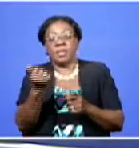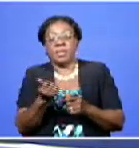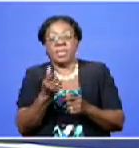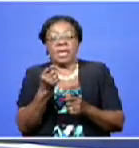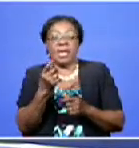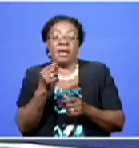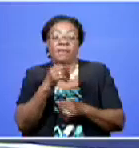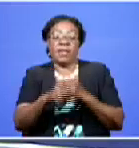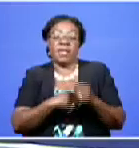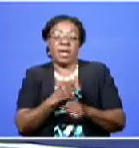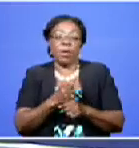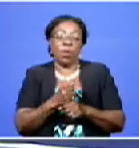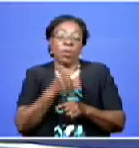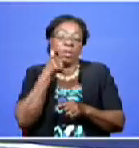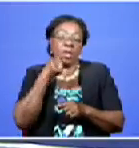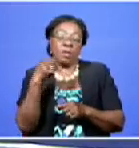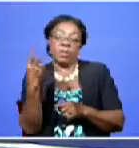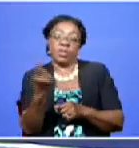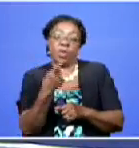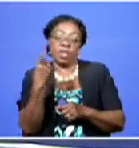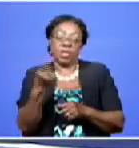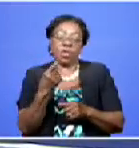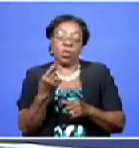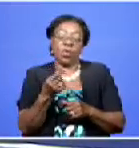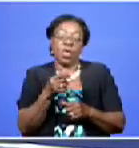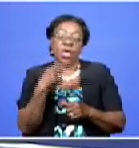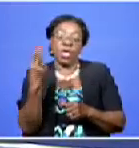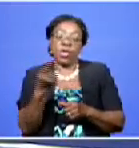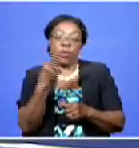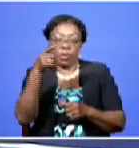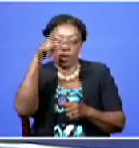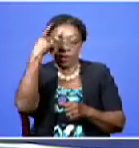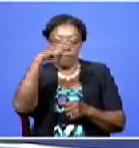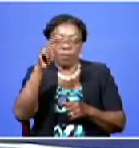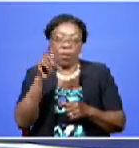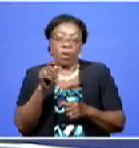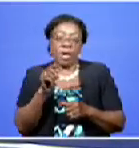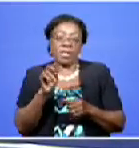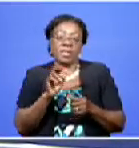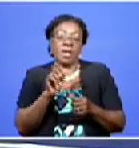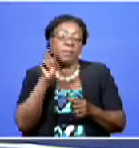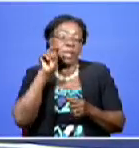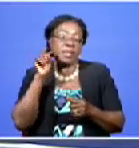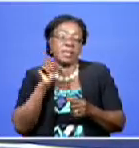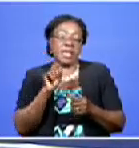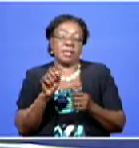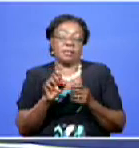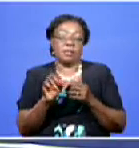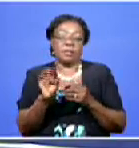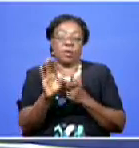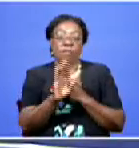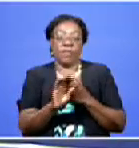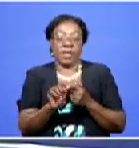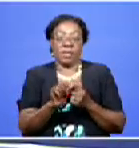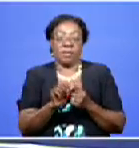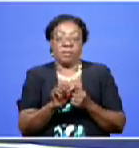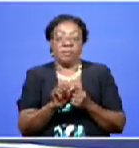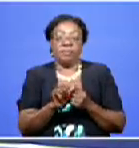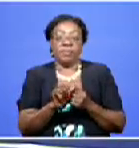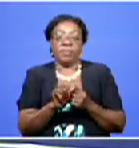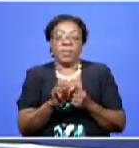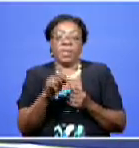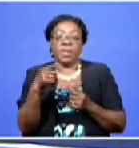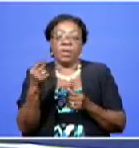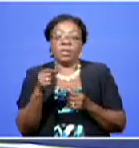in 2019. However, Minister of National Security, the Honorable Marvin Dames, now says that should come this year. The government also